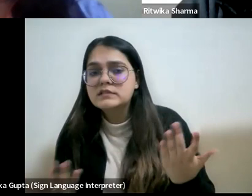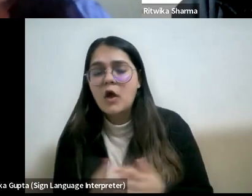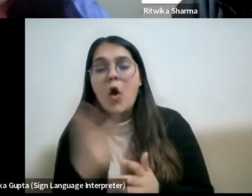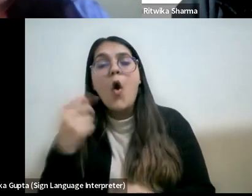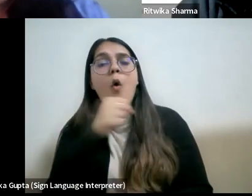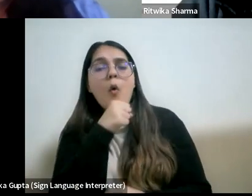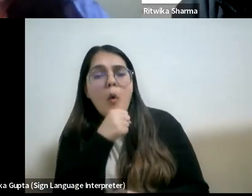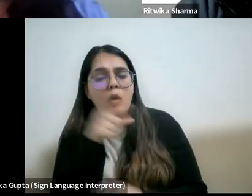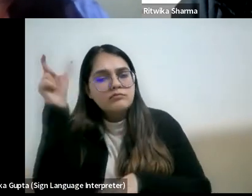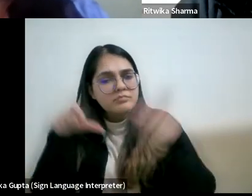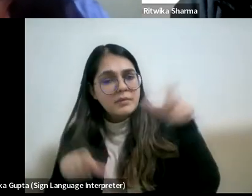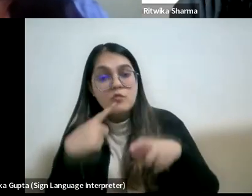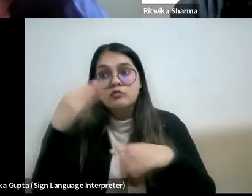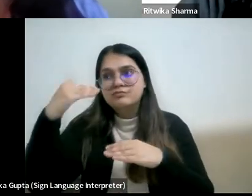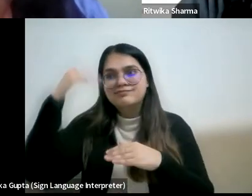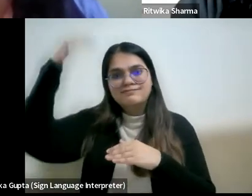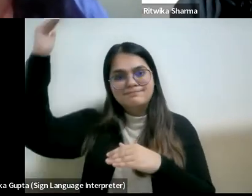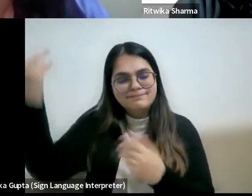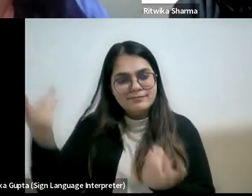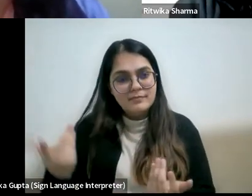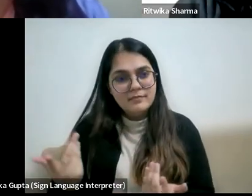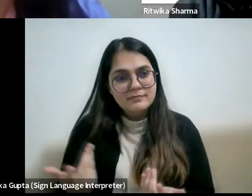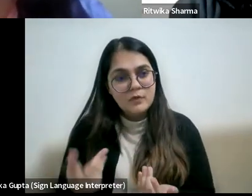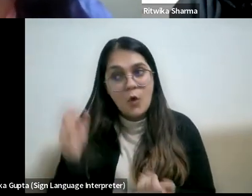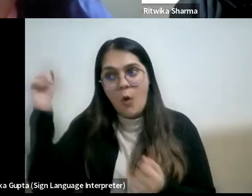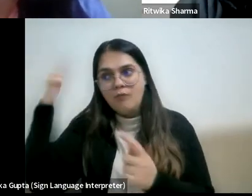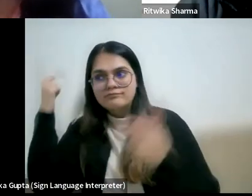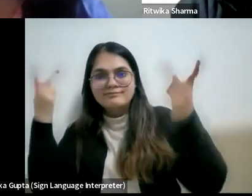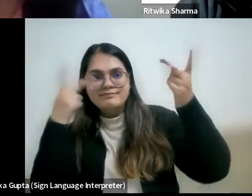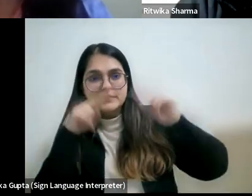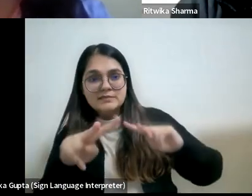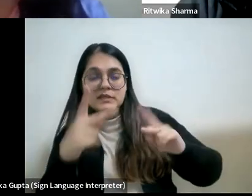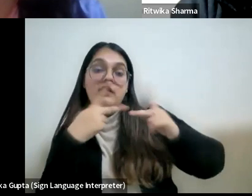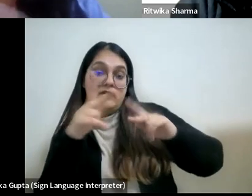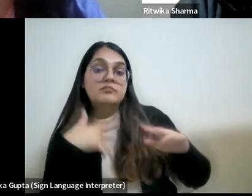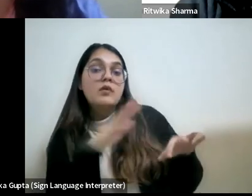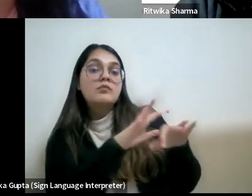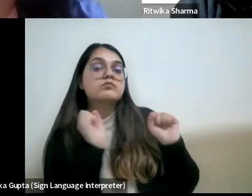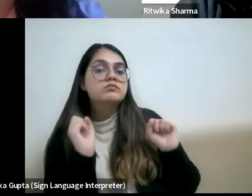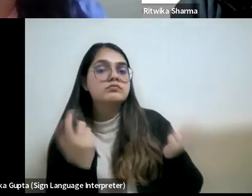the older generation might be perceiving all of these differently,